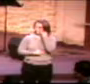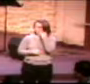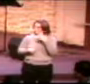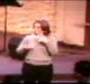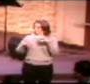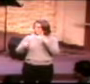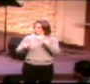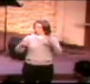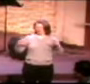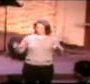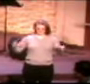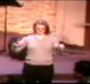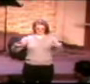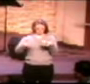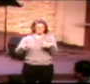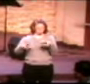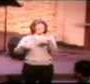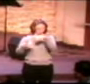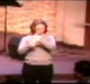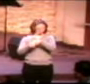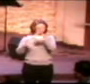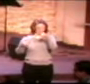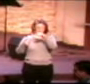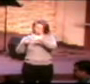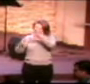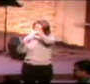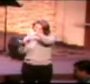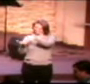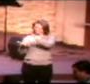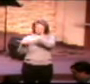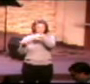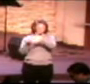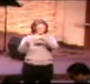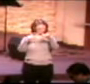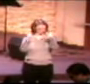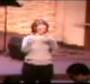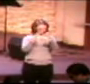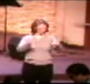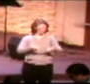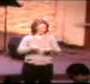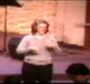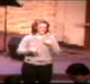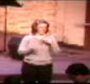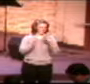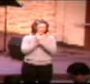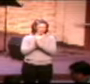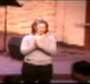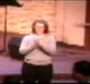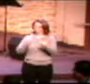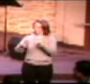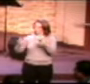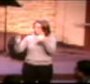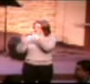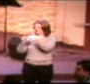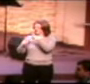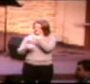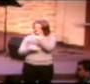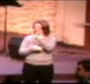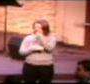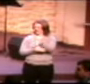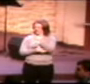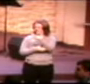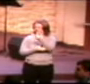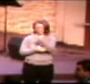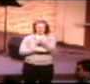just emerge in towards the center of this space. And I'm going to ask those of you closest to Carrie and Robin, if you would